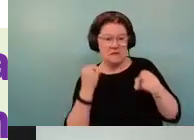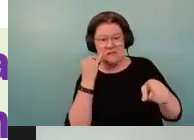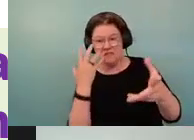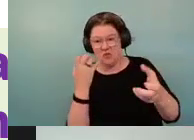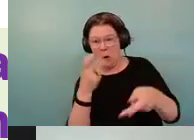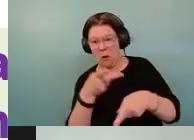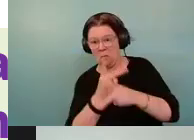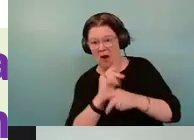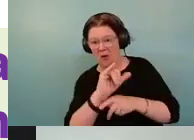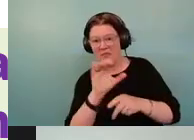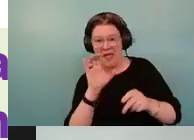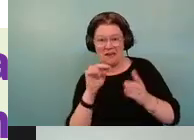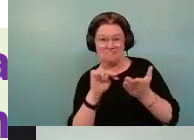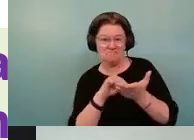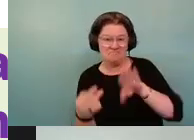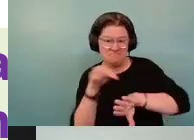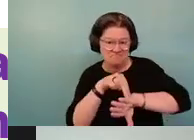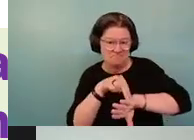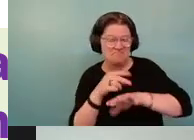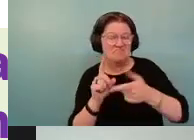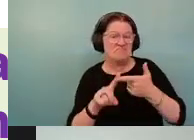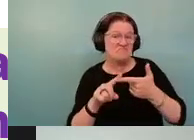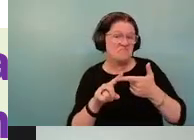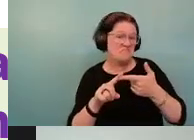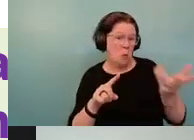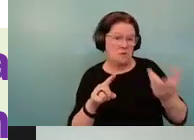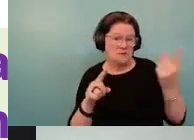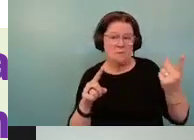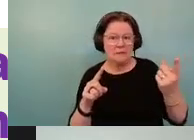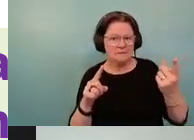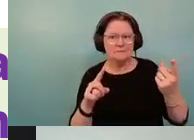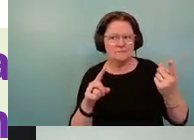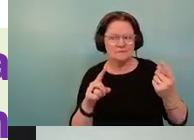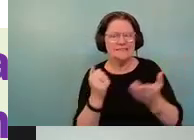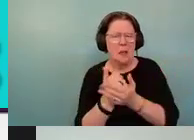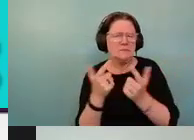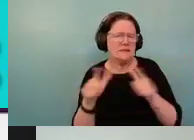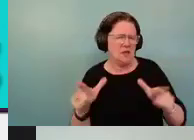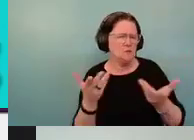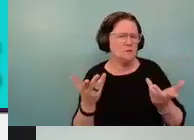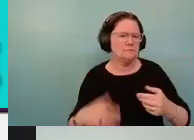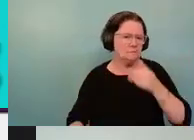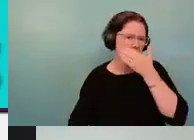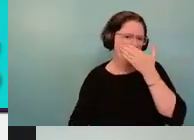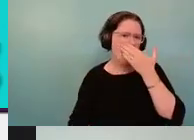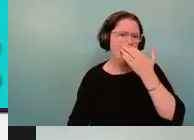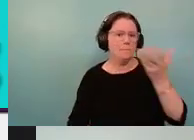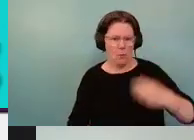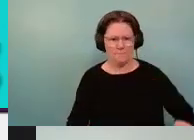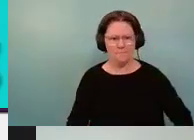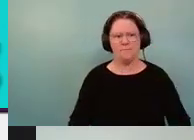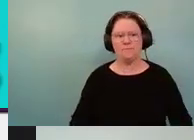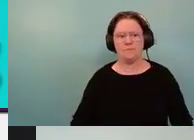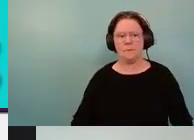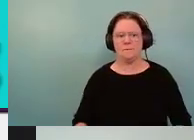you think of something similar, it just helps put the words together for them. All right, so I'm going to